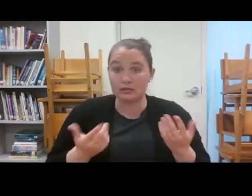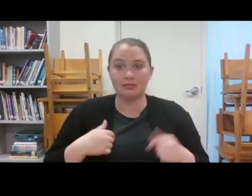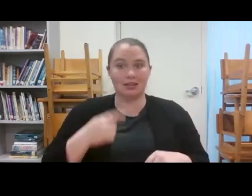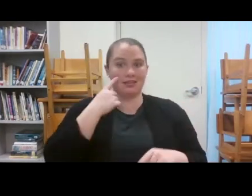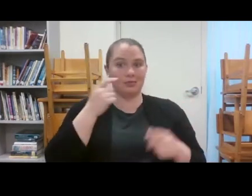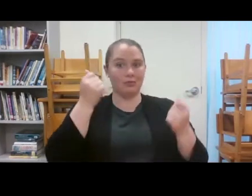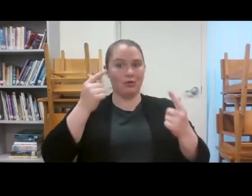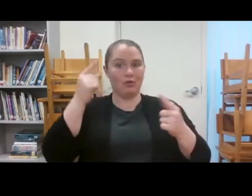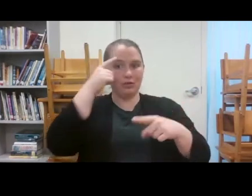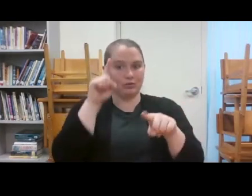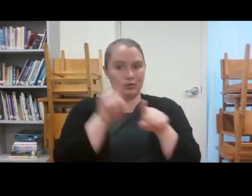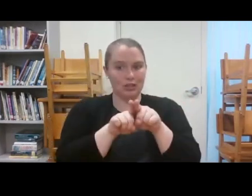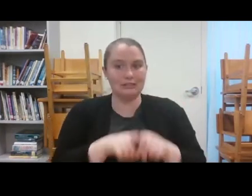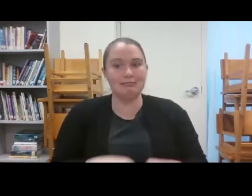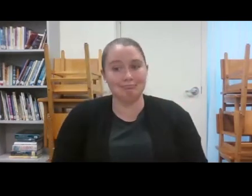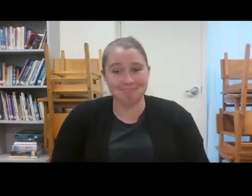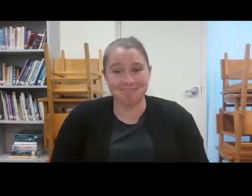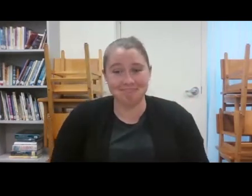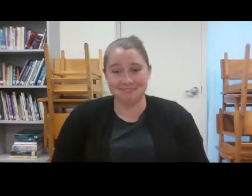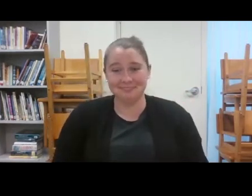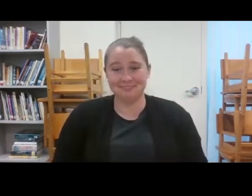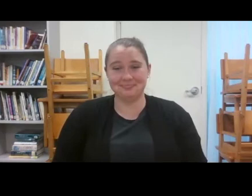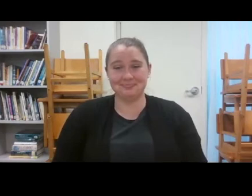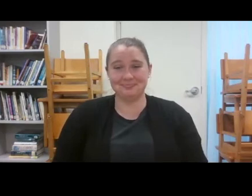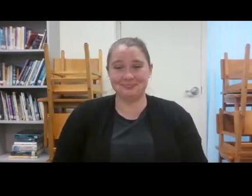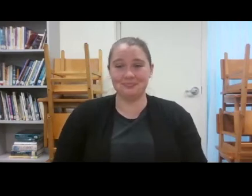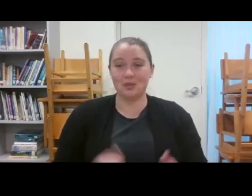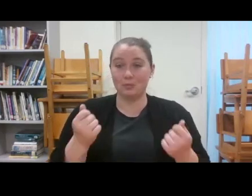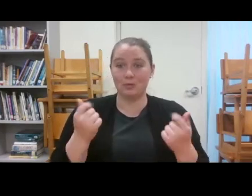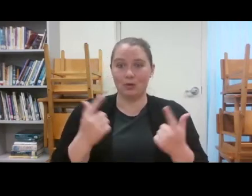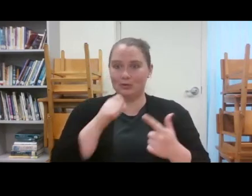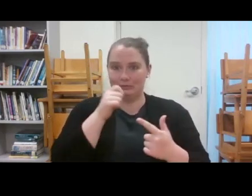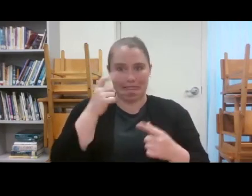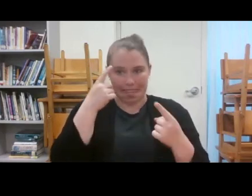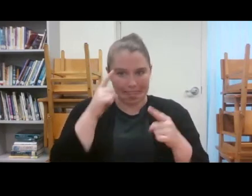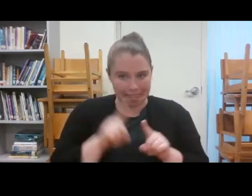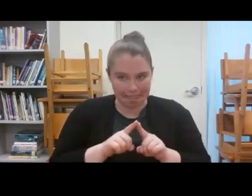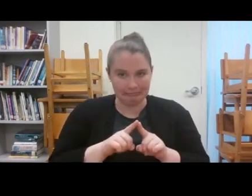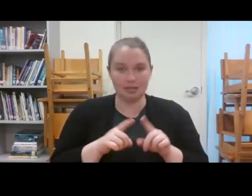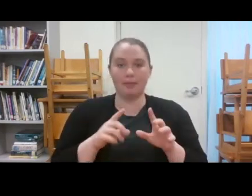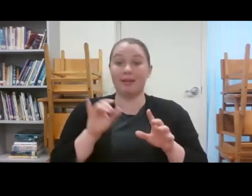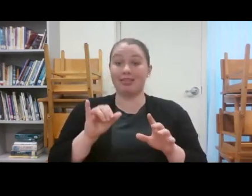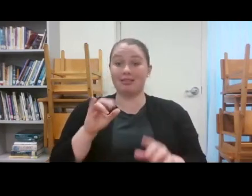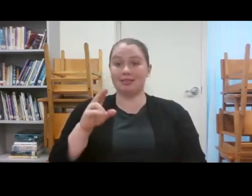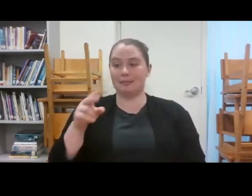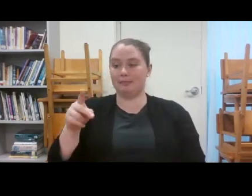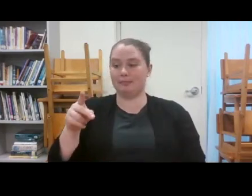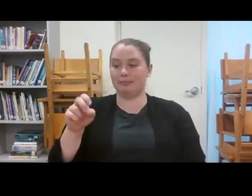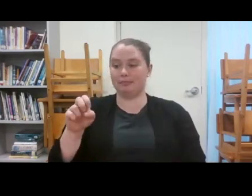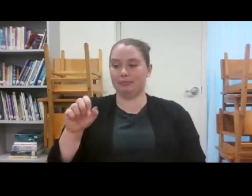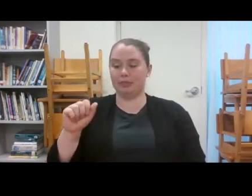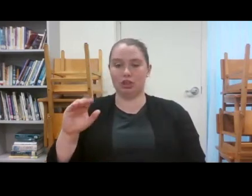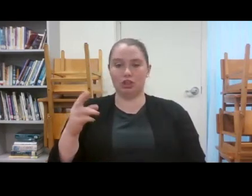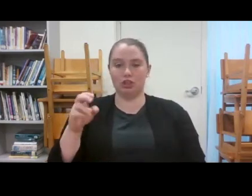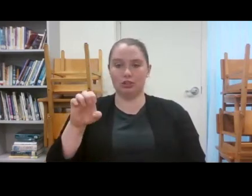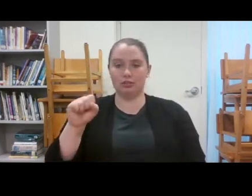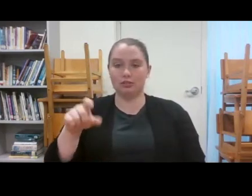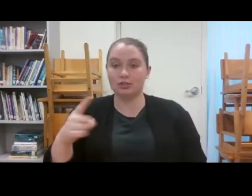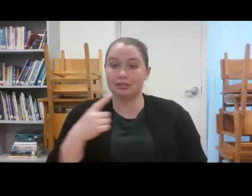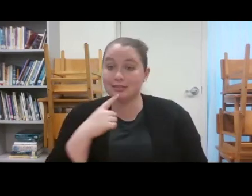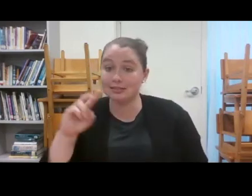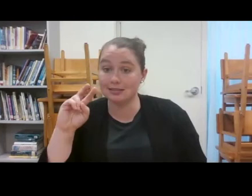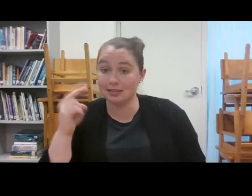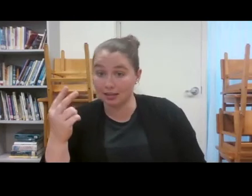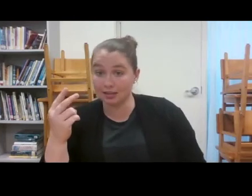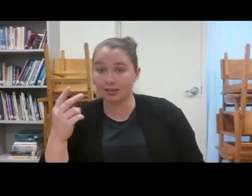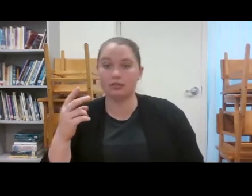agree. I bet we don't all agree. Which goes to Peach's second point. There's also